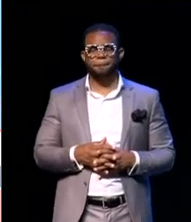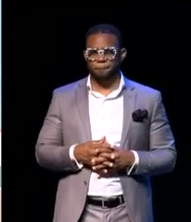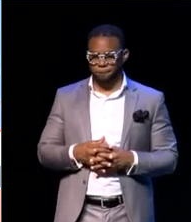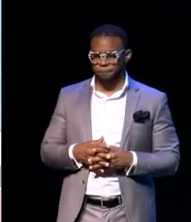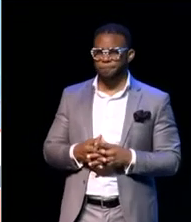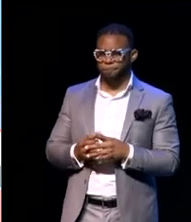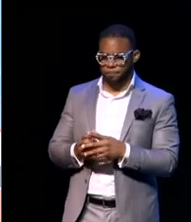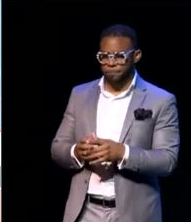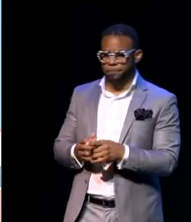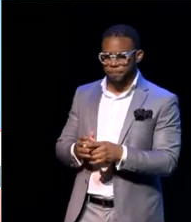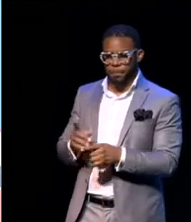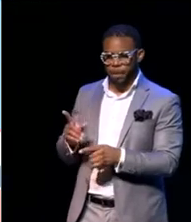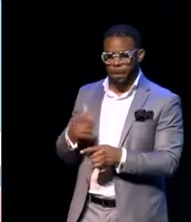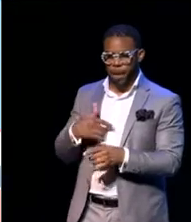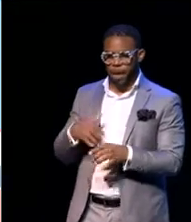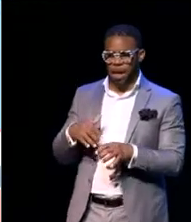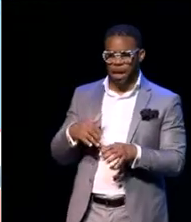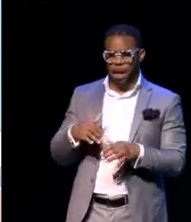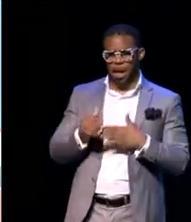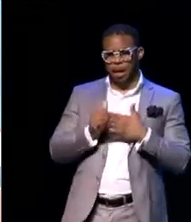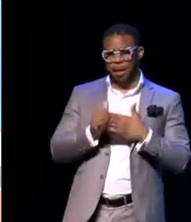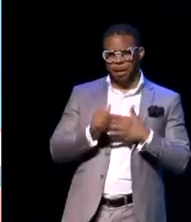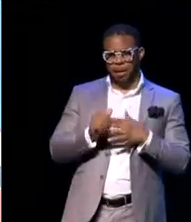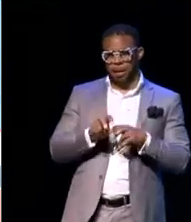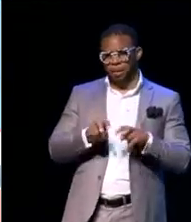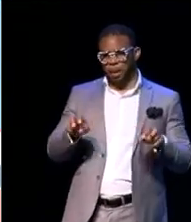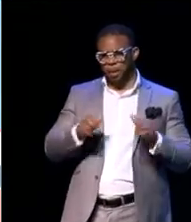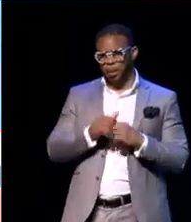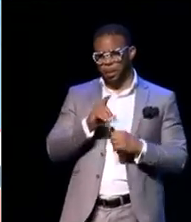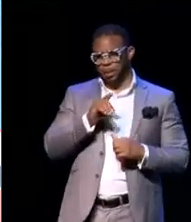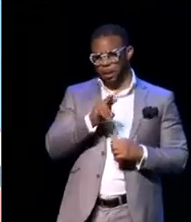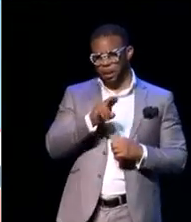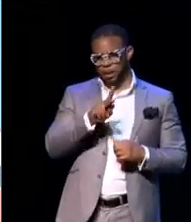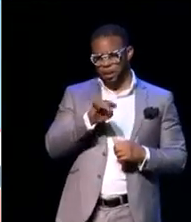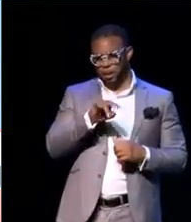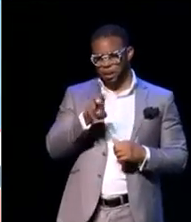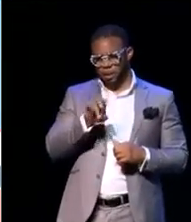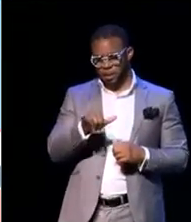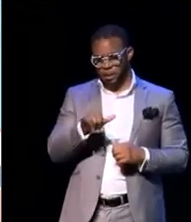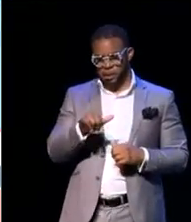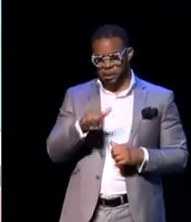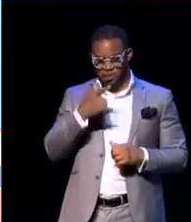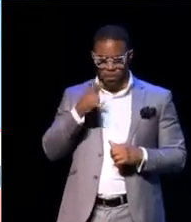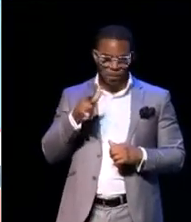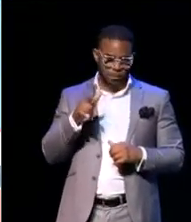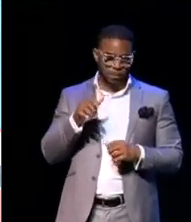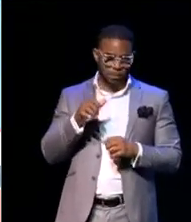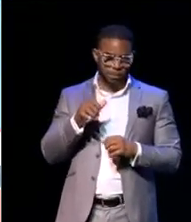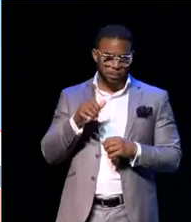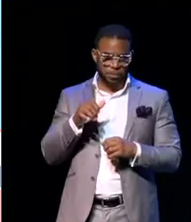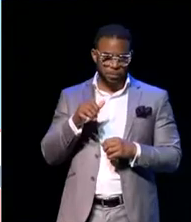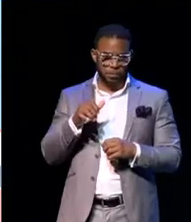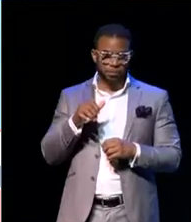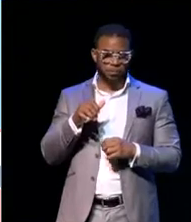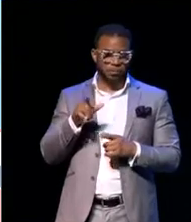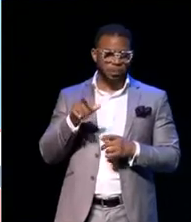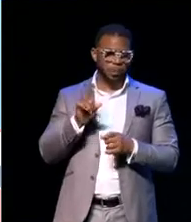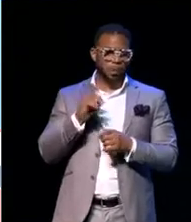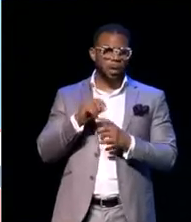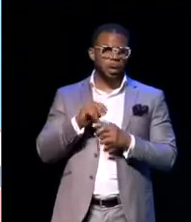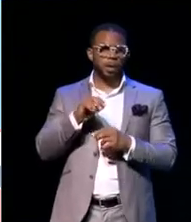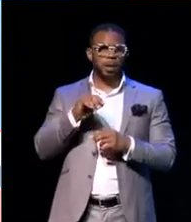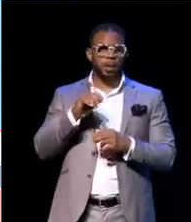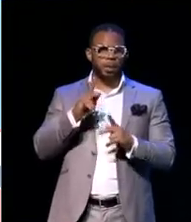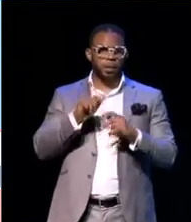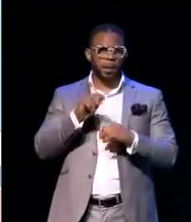so I did a panel once with Dr. Kizzy. I think a lot of people know Dr. Kizzy Kizmekia Corbett. She's one of the folks at the